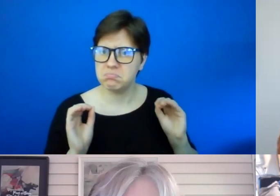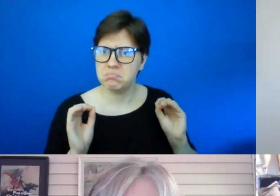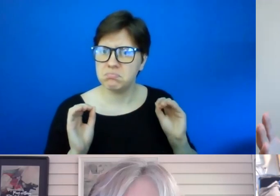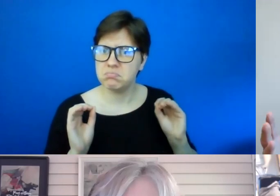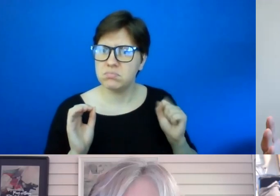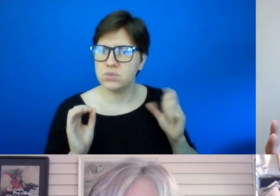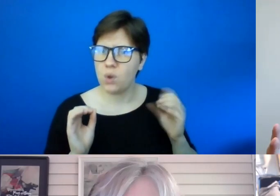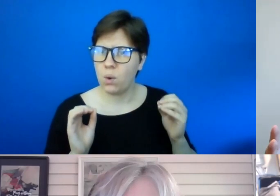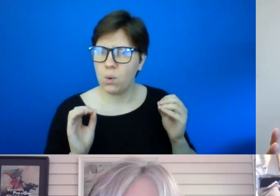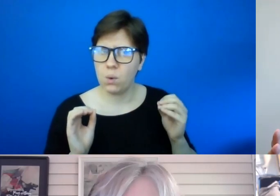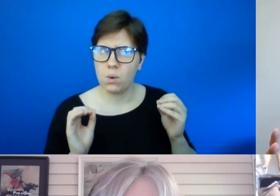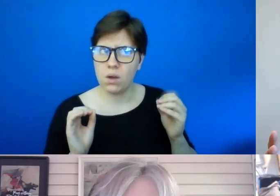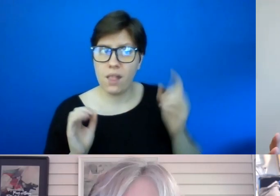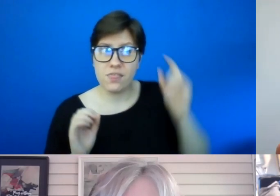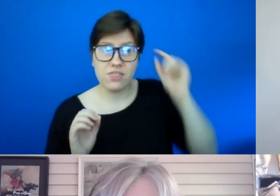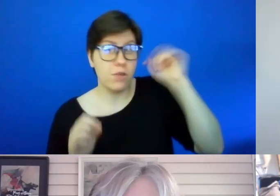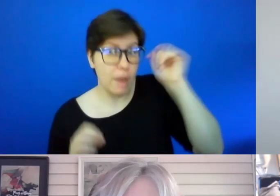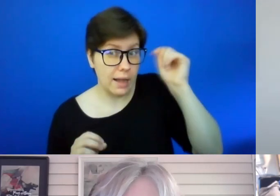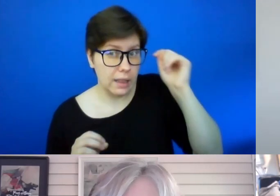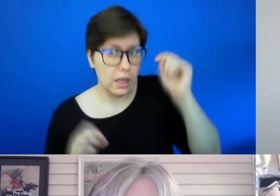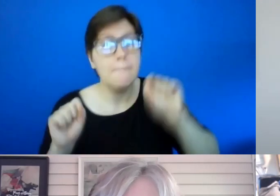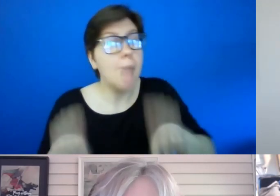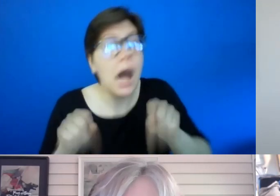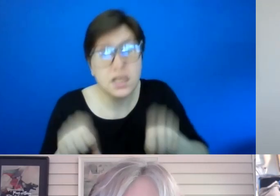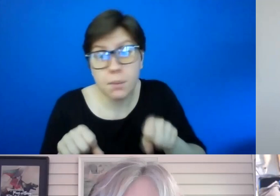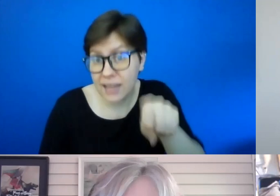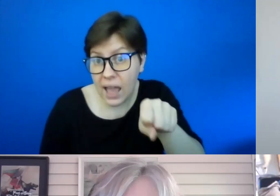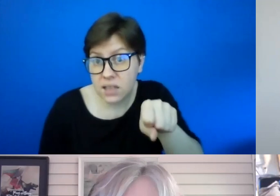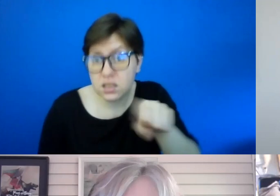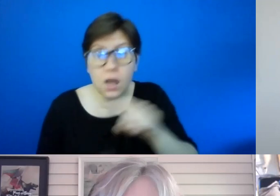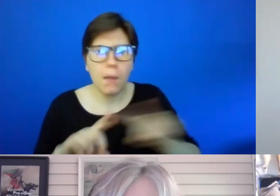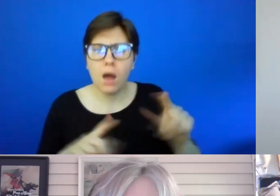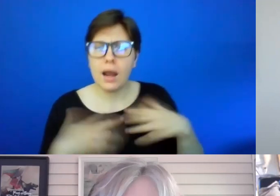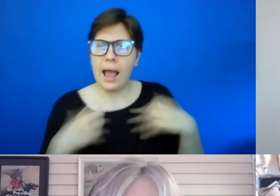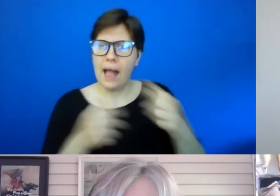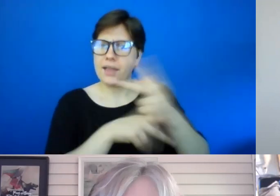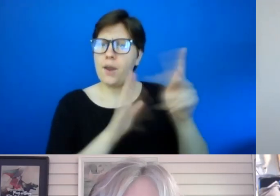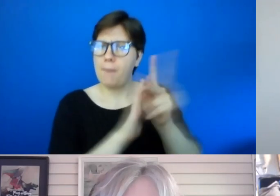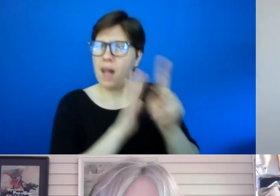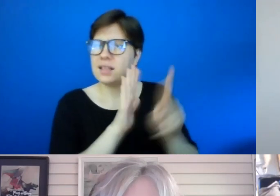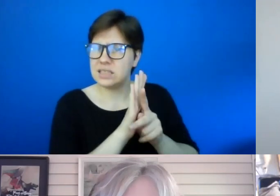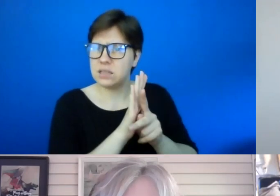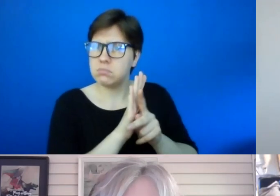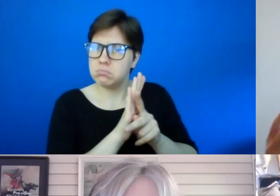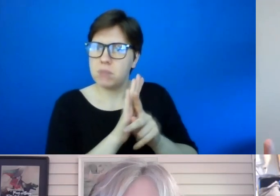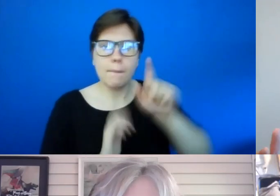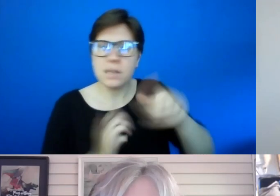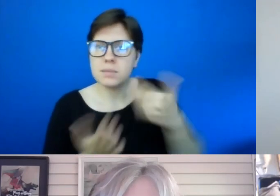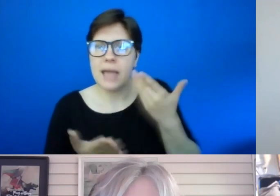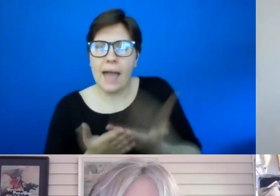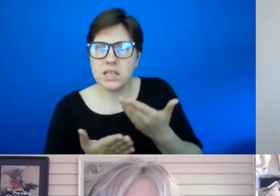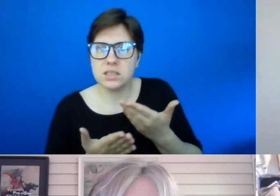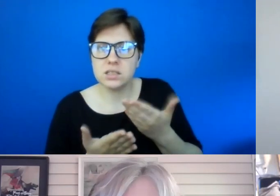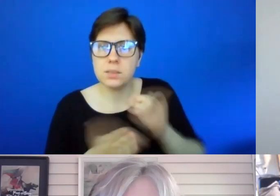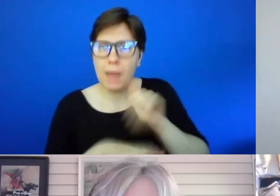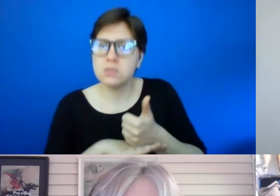it's theoretically possible, but when we make healthcare policy, it really should be evidence-based, right? And based